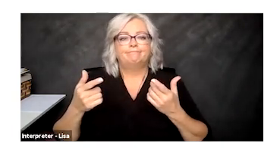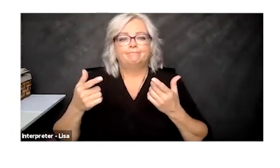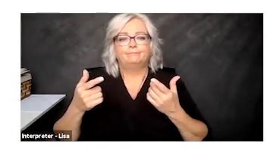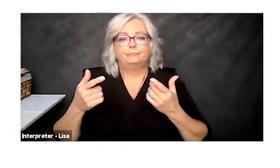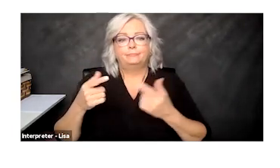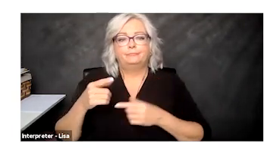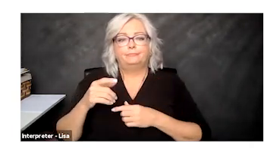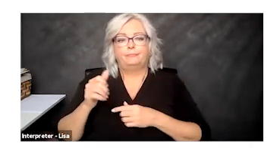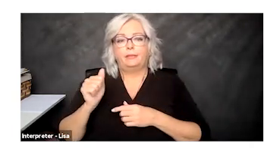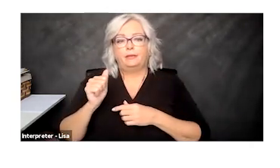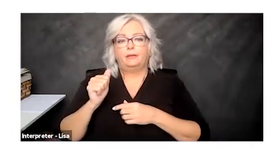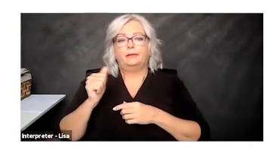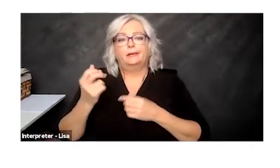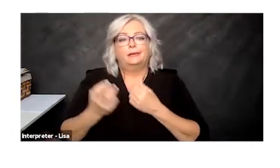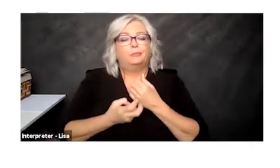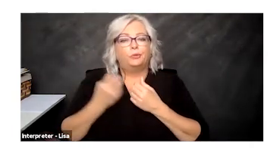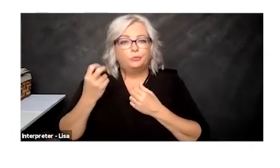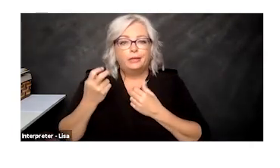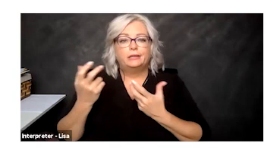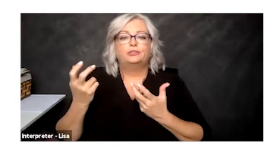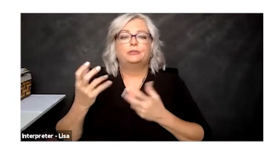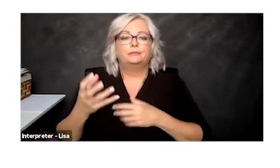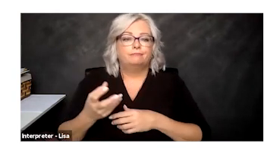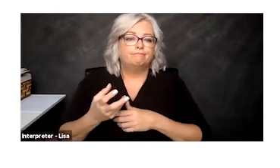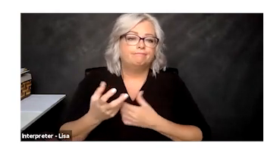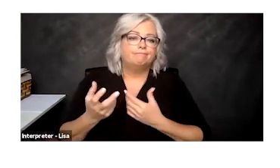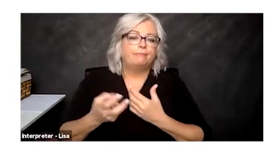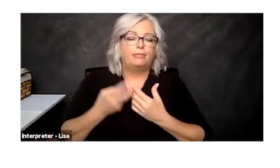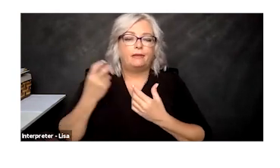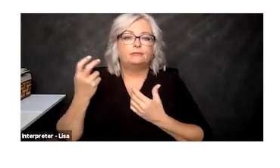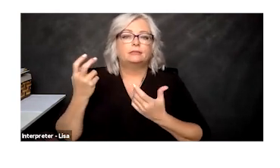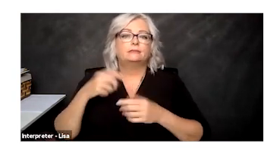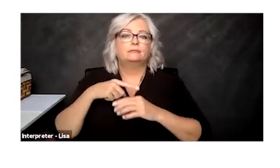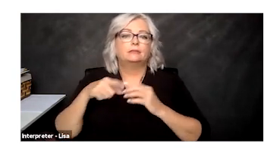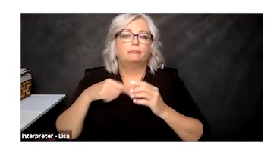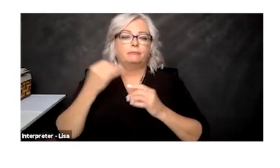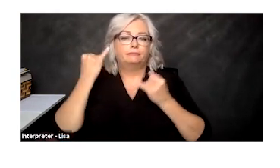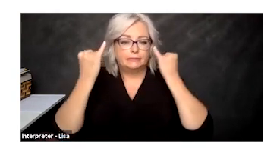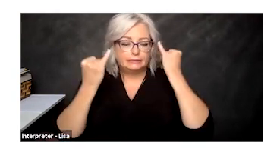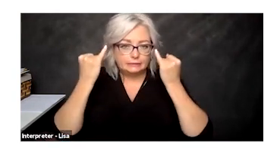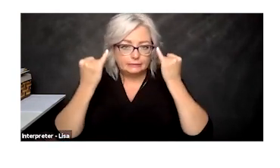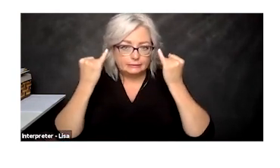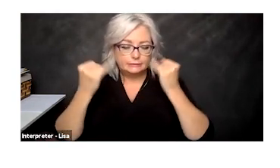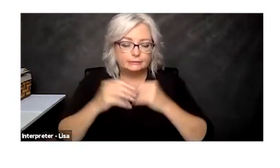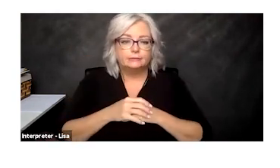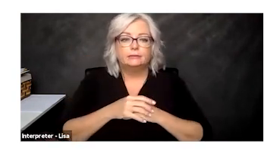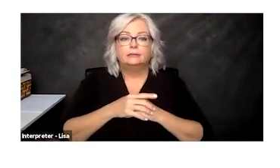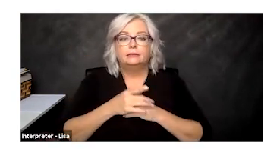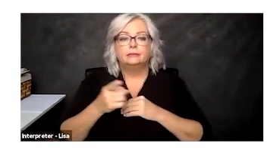appropriation, theft, and poaching of the aesthetics of the identity, which really strips it of its meaning. So we